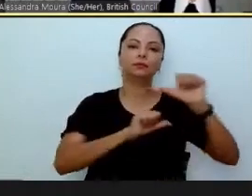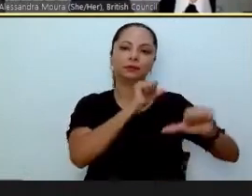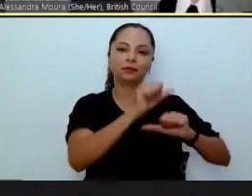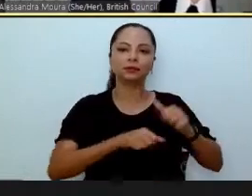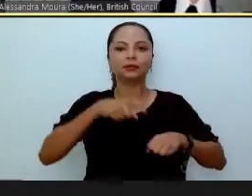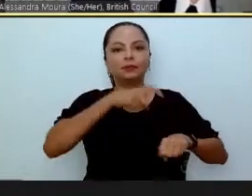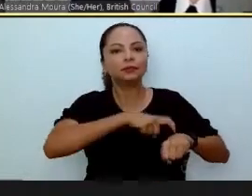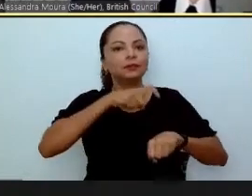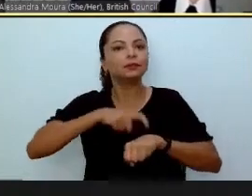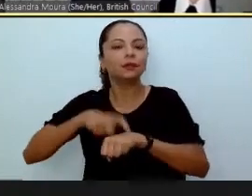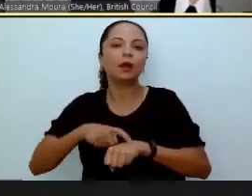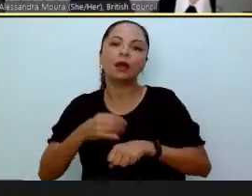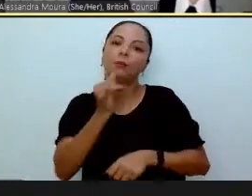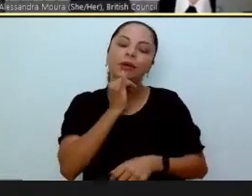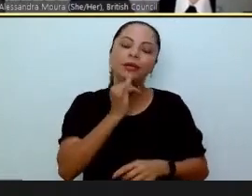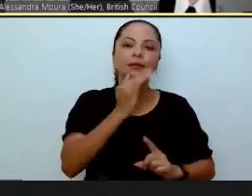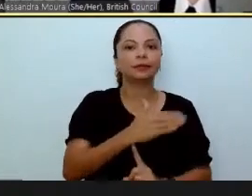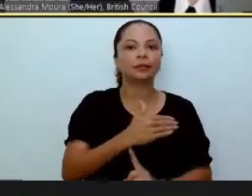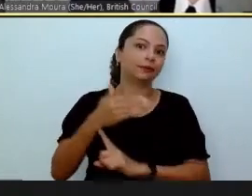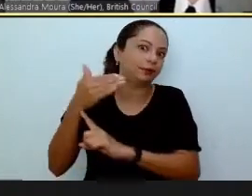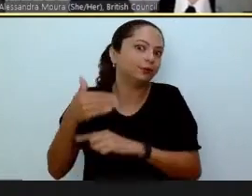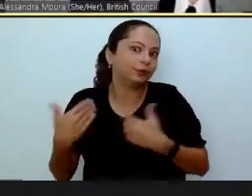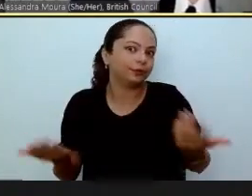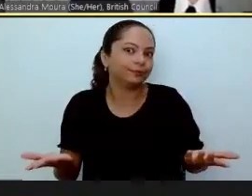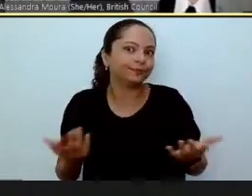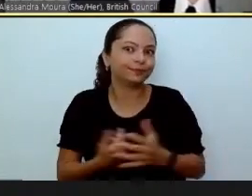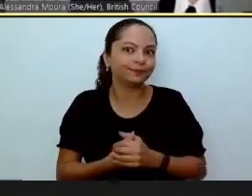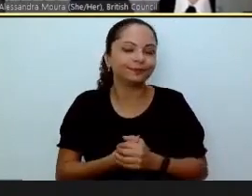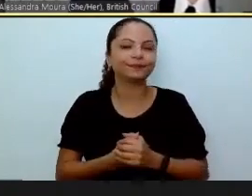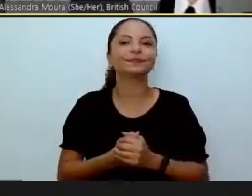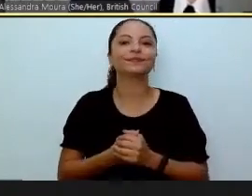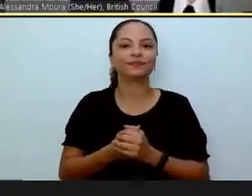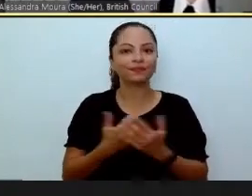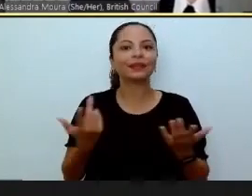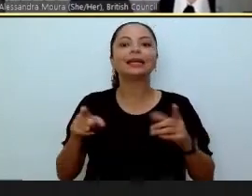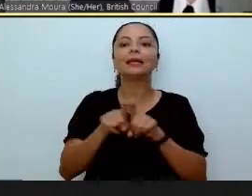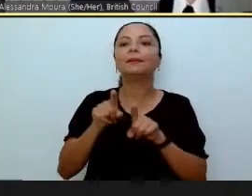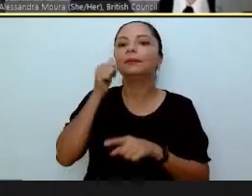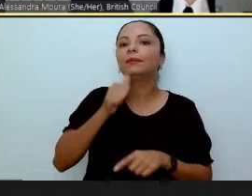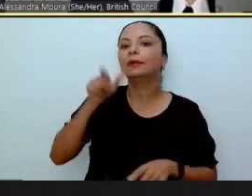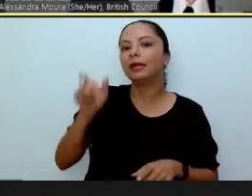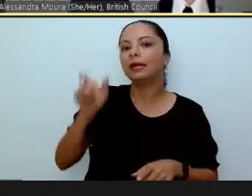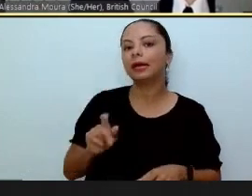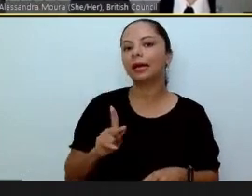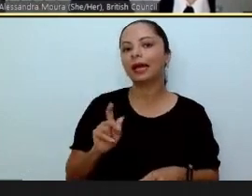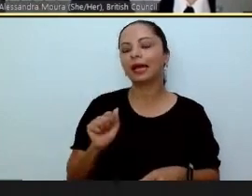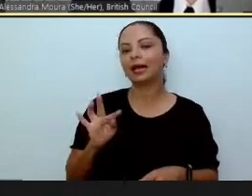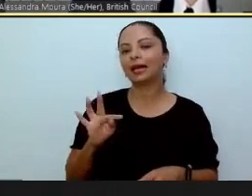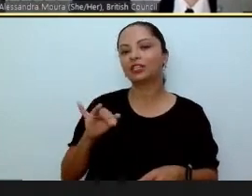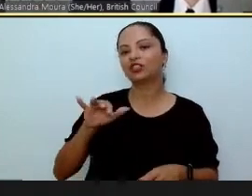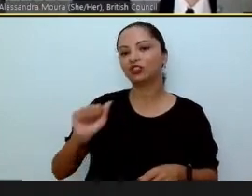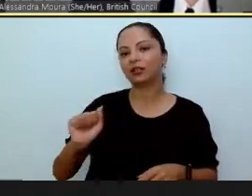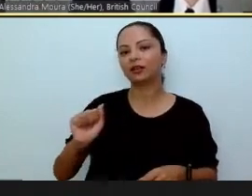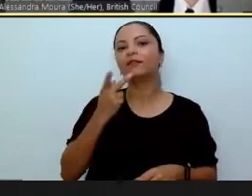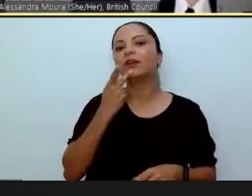example. And Katja is mentioning that we need a strategic